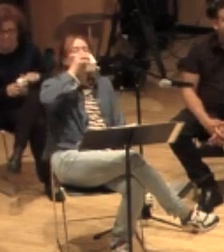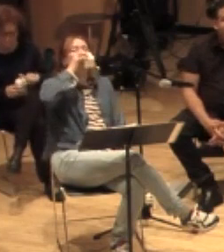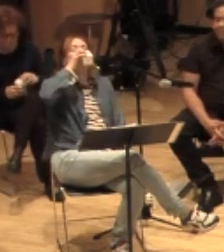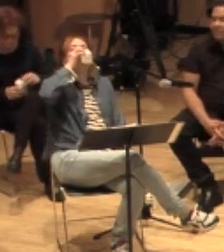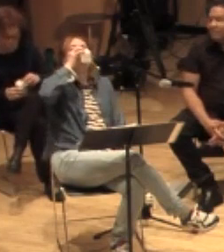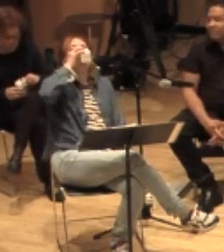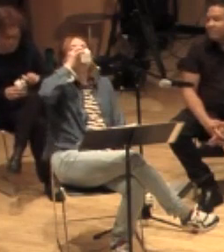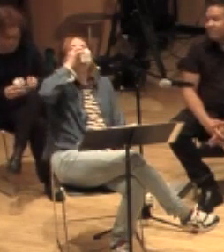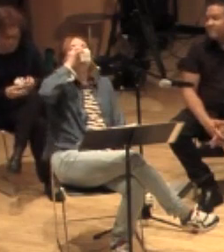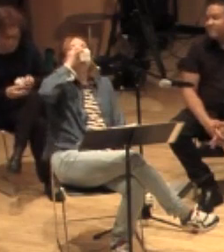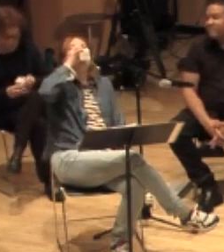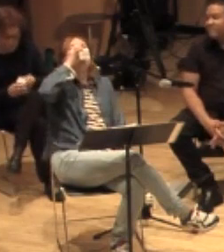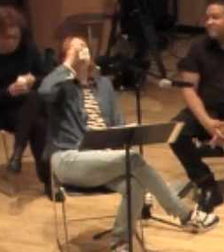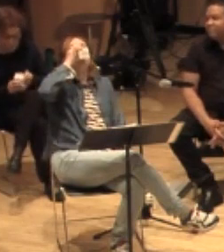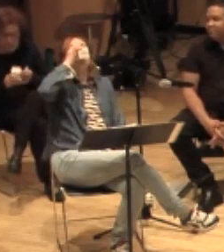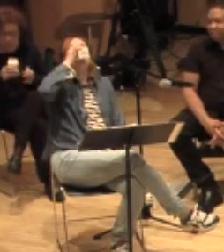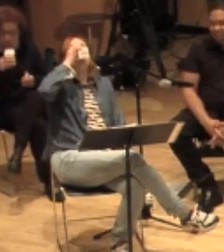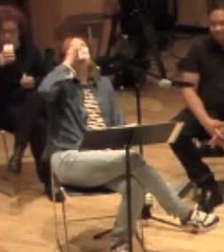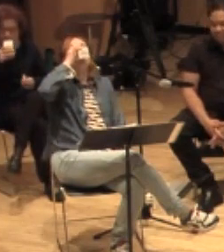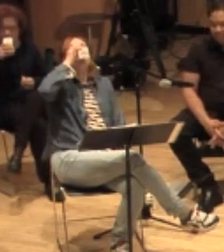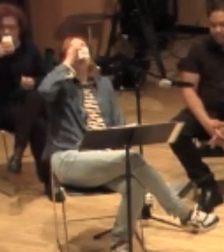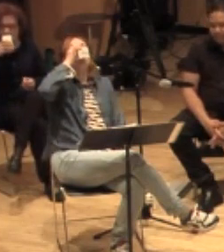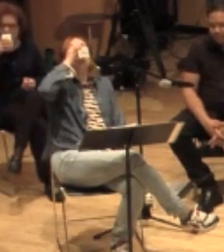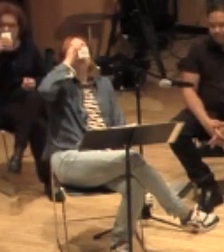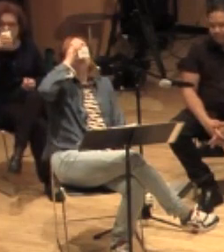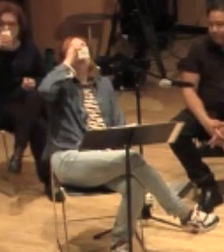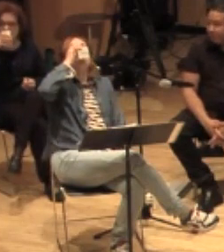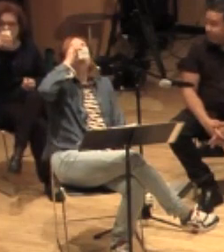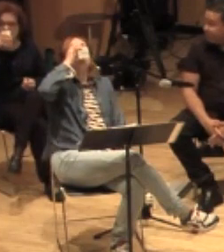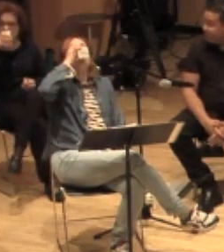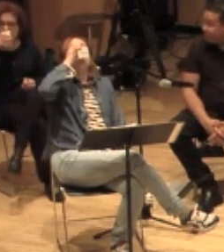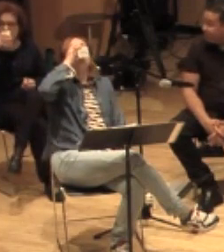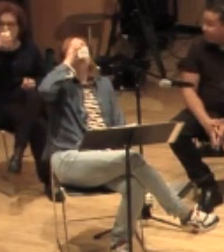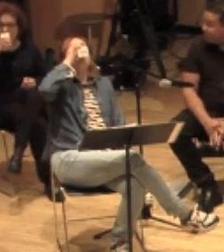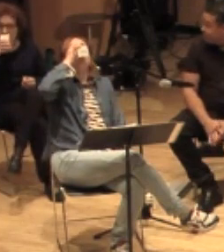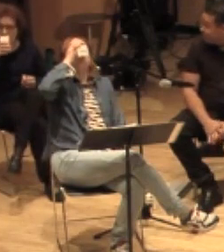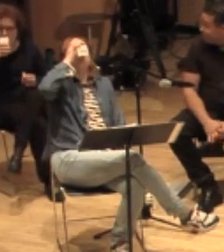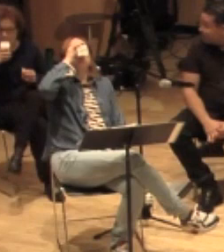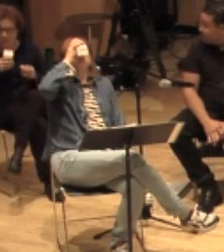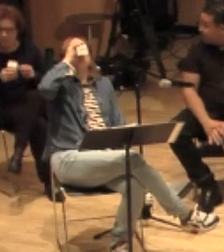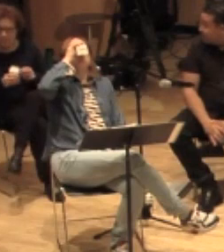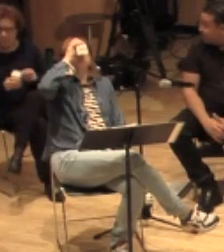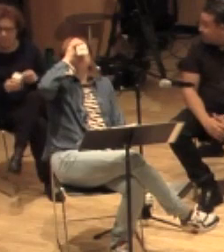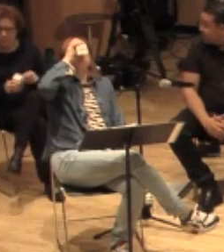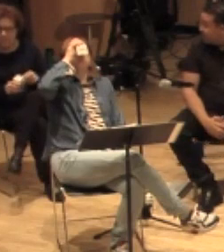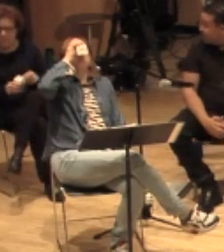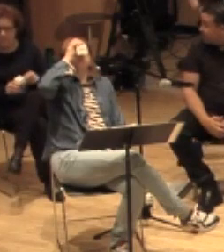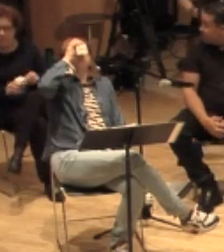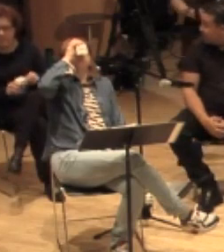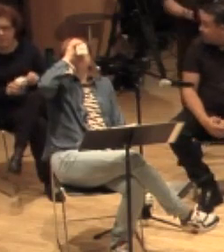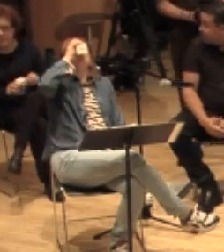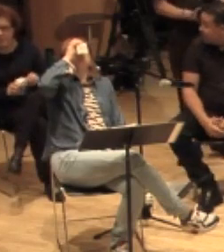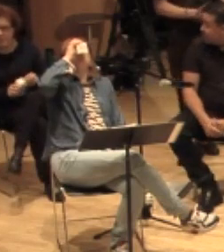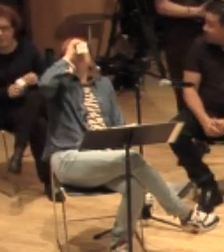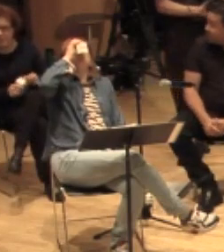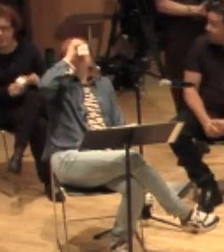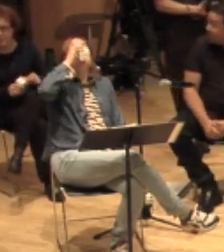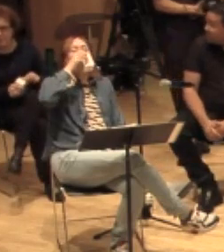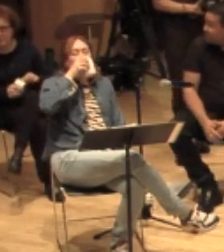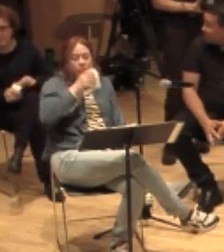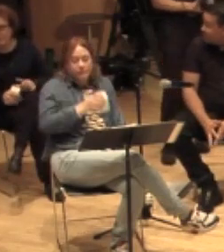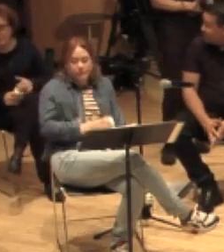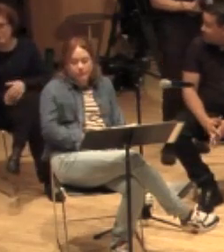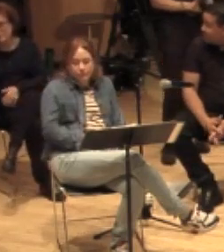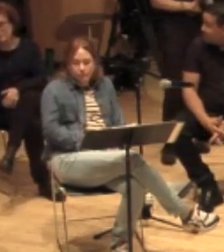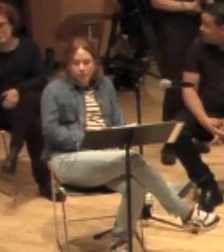then I looked for um I keep all my scripts but there's been a lot of movings since 2008 so I was